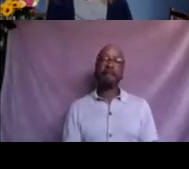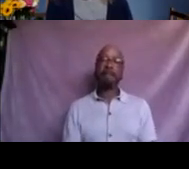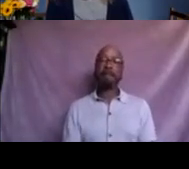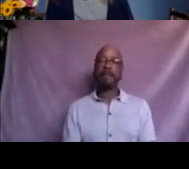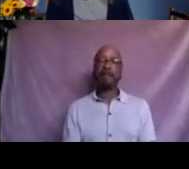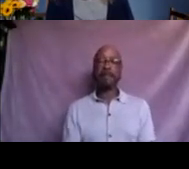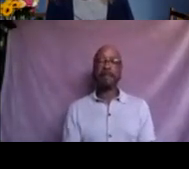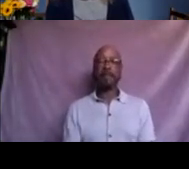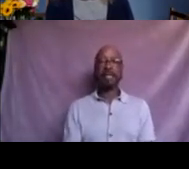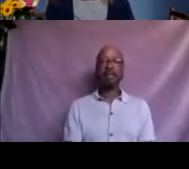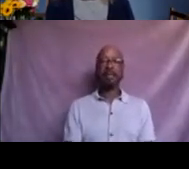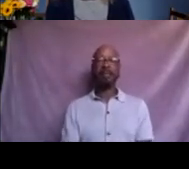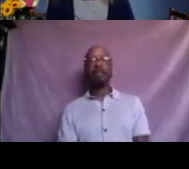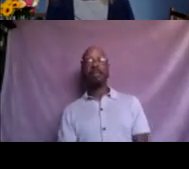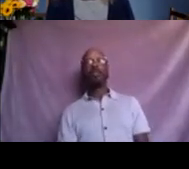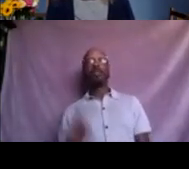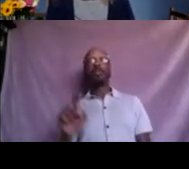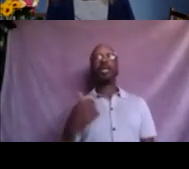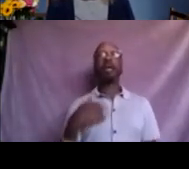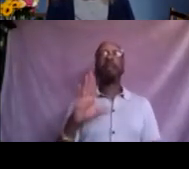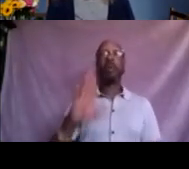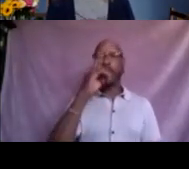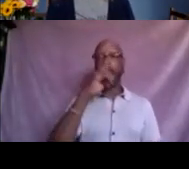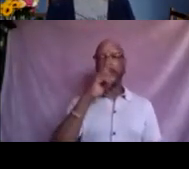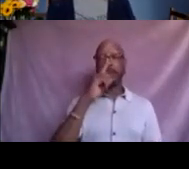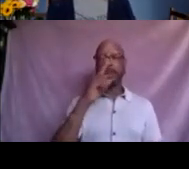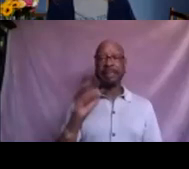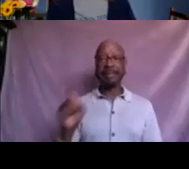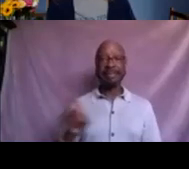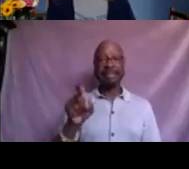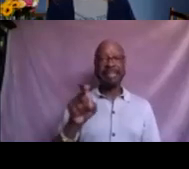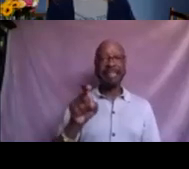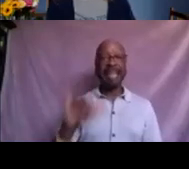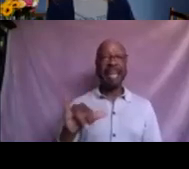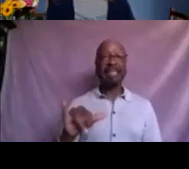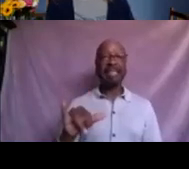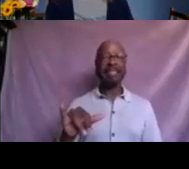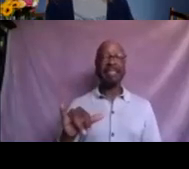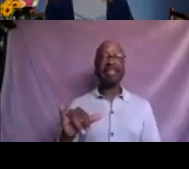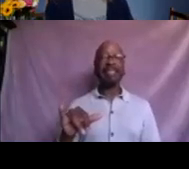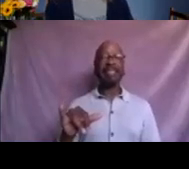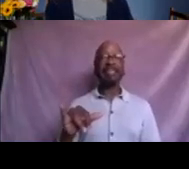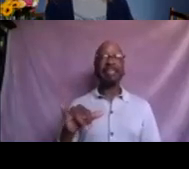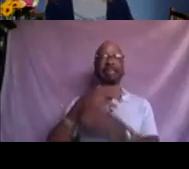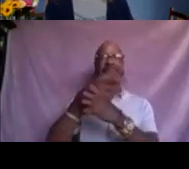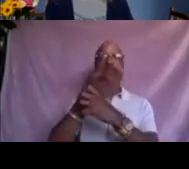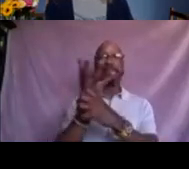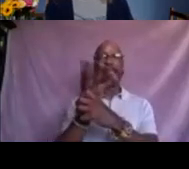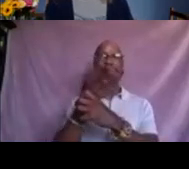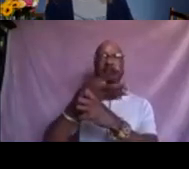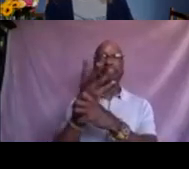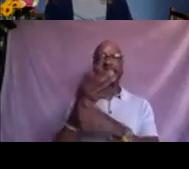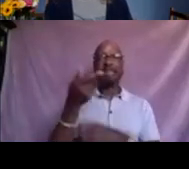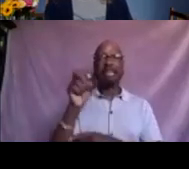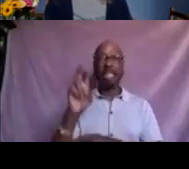Okay, you should have your mouse over that little gear, that little cog or gear. So if I go back here, this is where